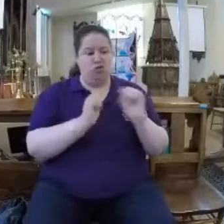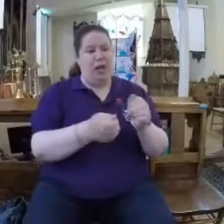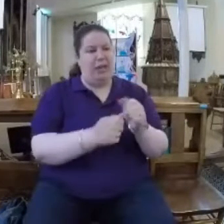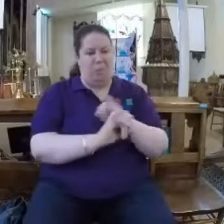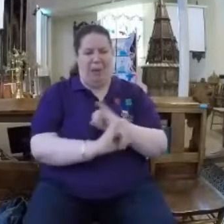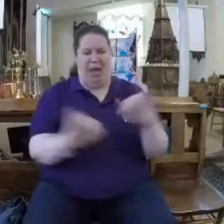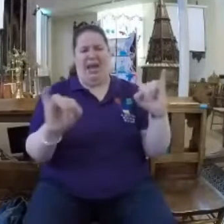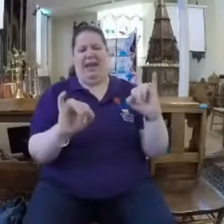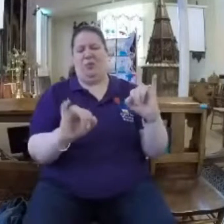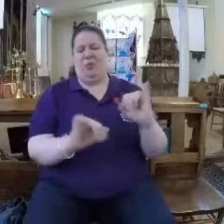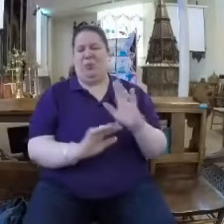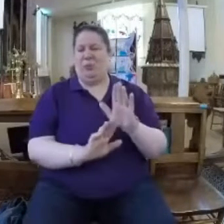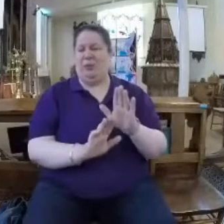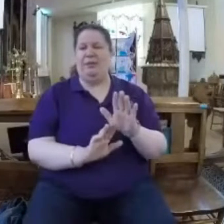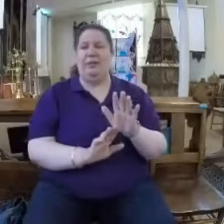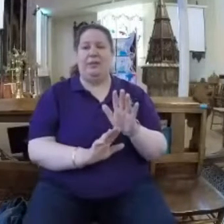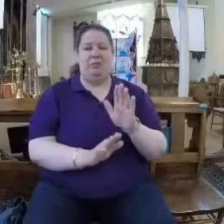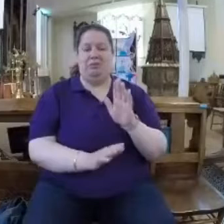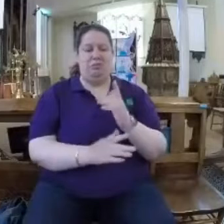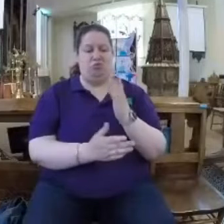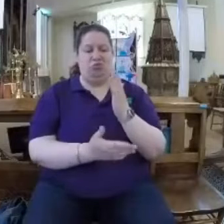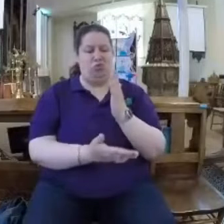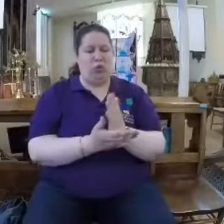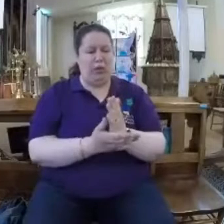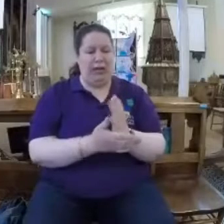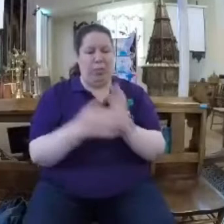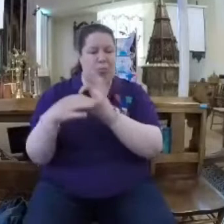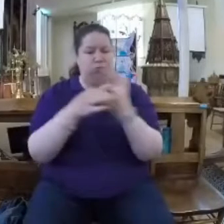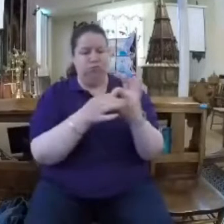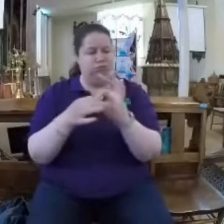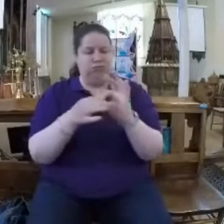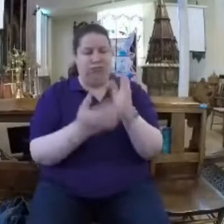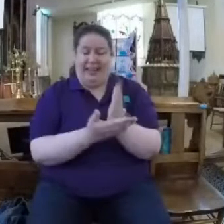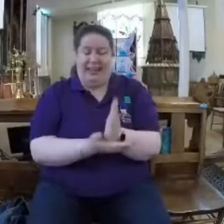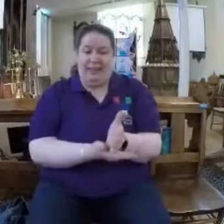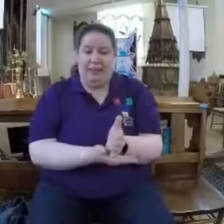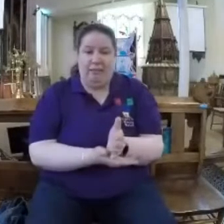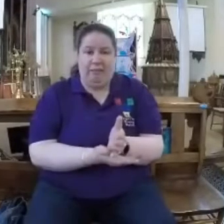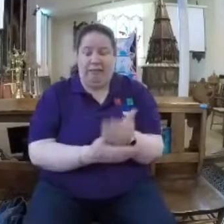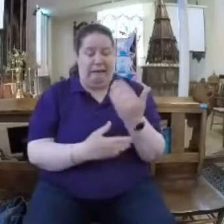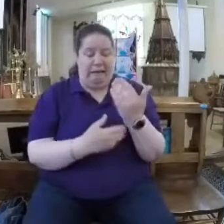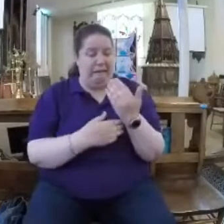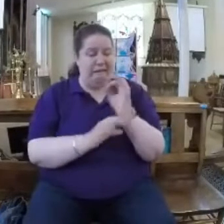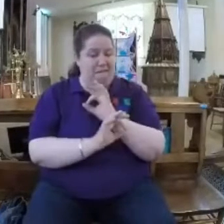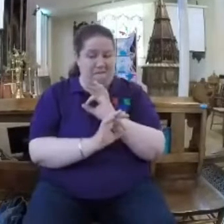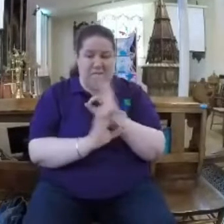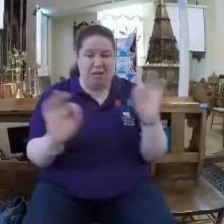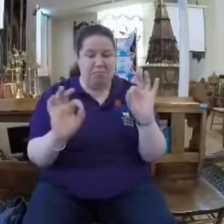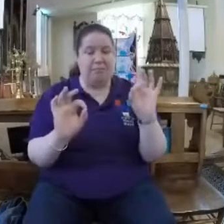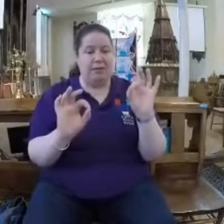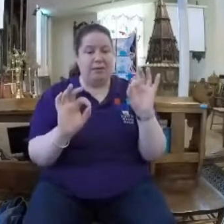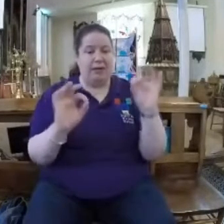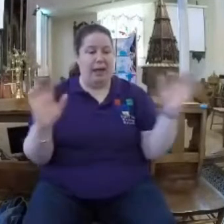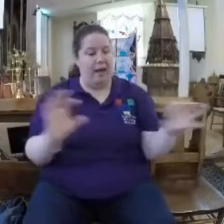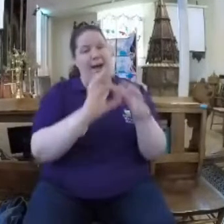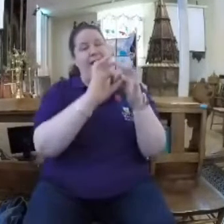another. And none of them truly reconcile with one another in the end. None of them really get back together in the